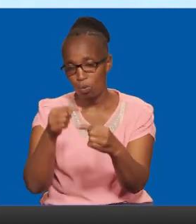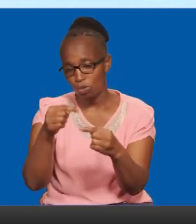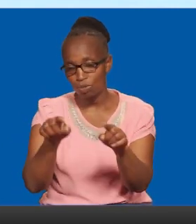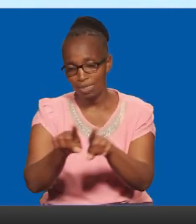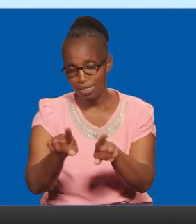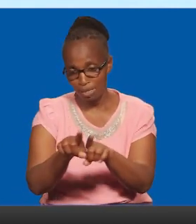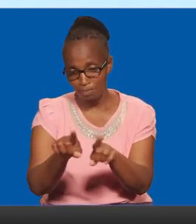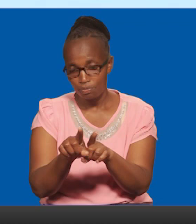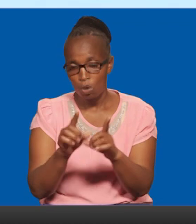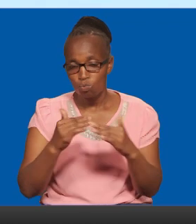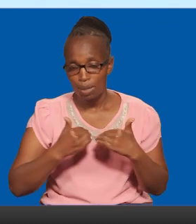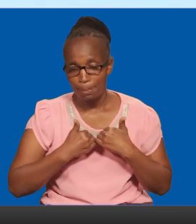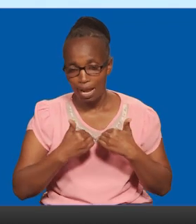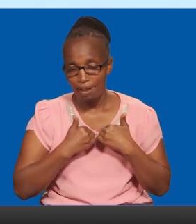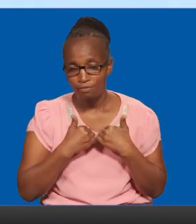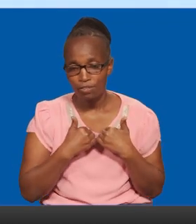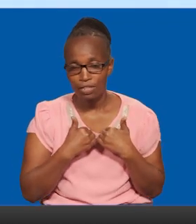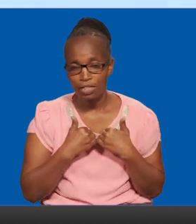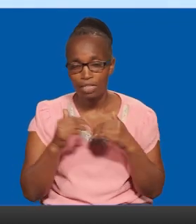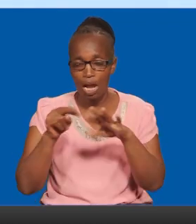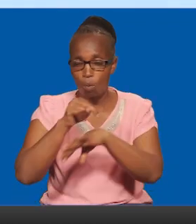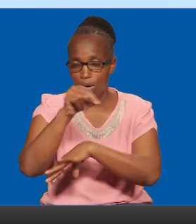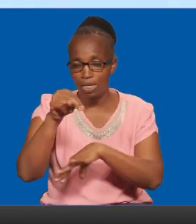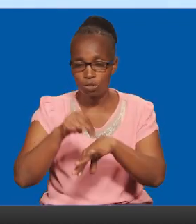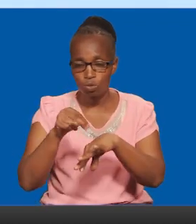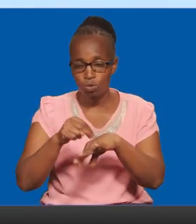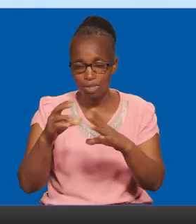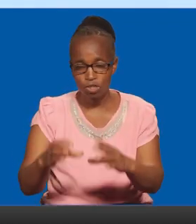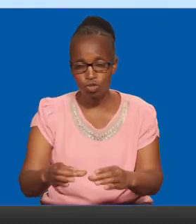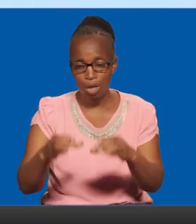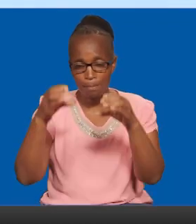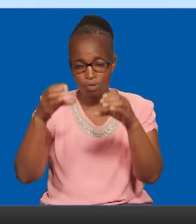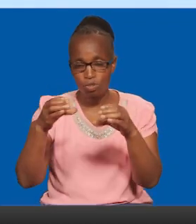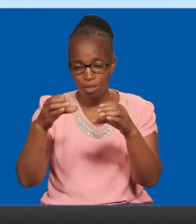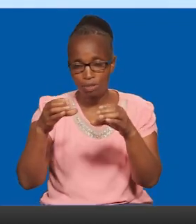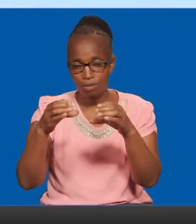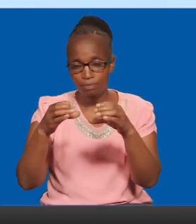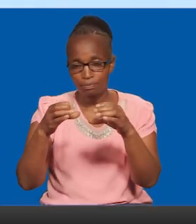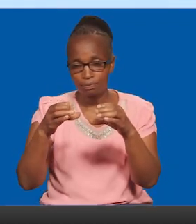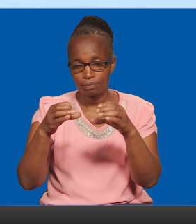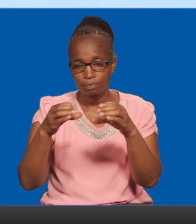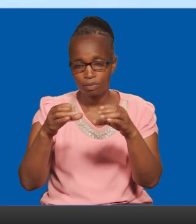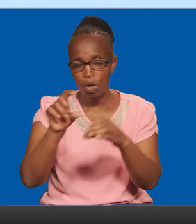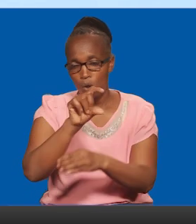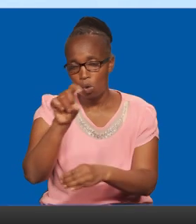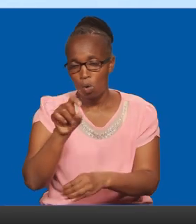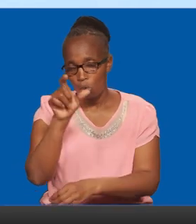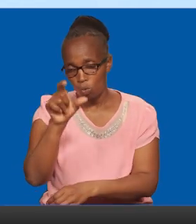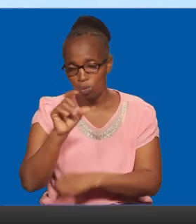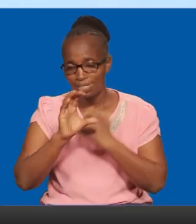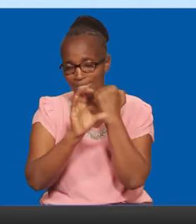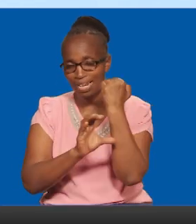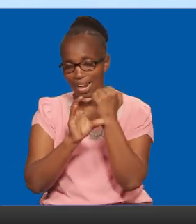youth. Na tutaendelea hivyo. We shall be having our national championships, national